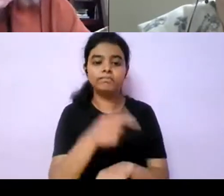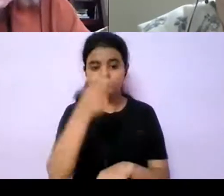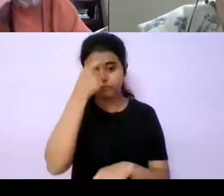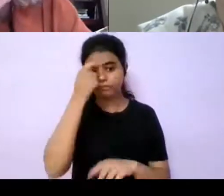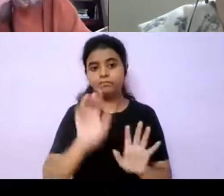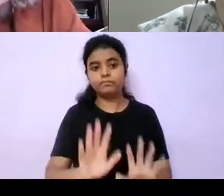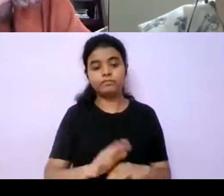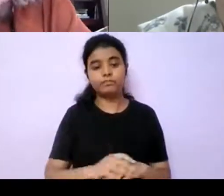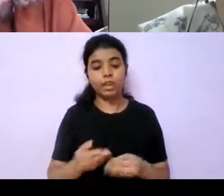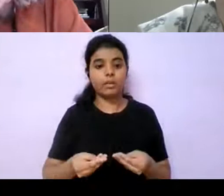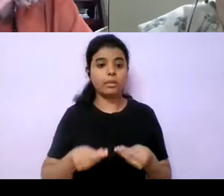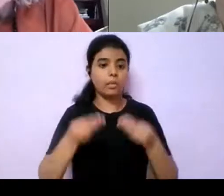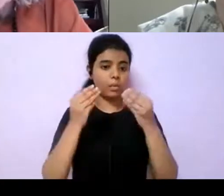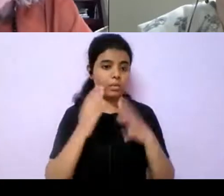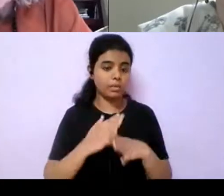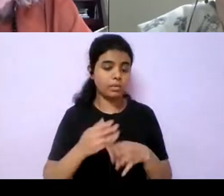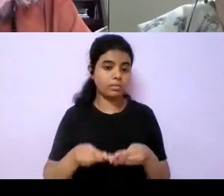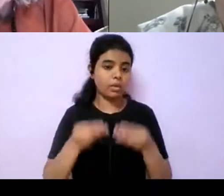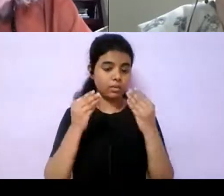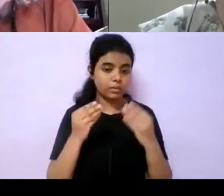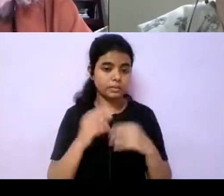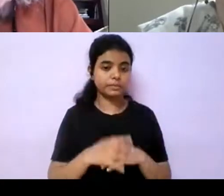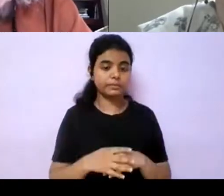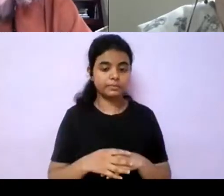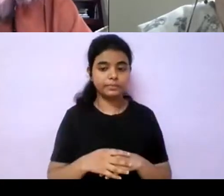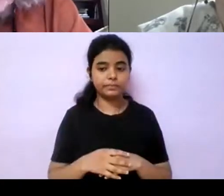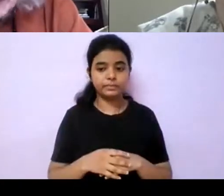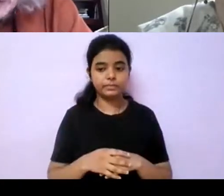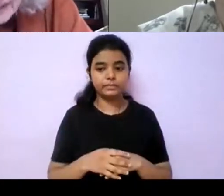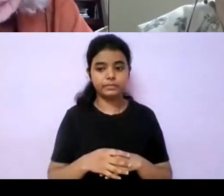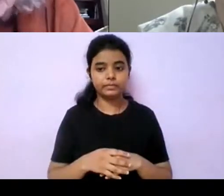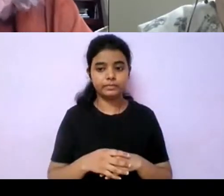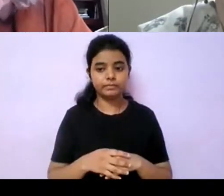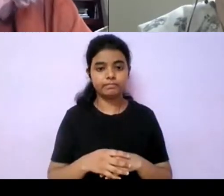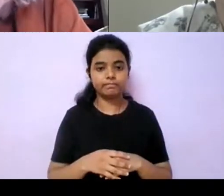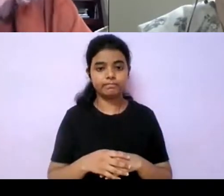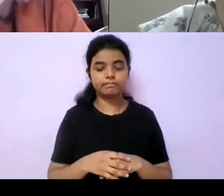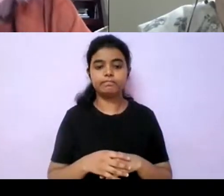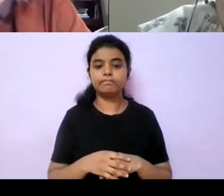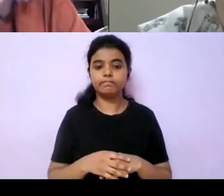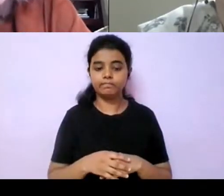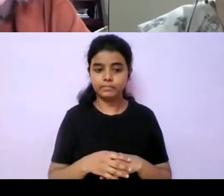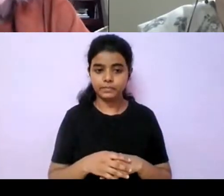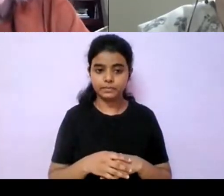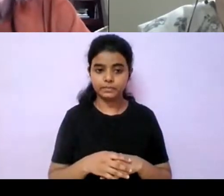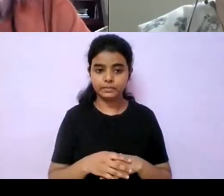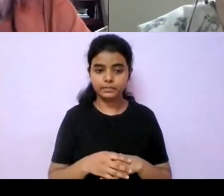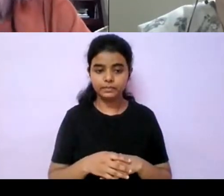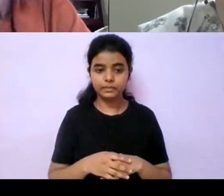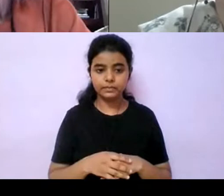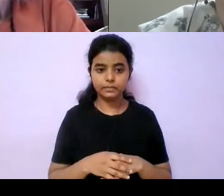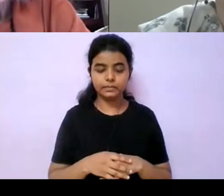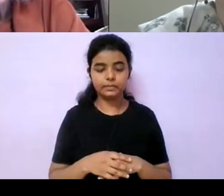harming themselves and possibly very significantly harming themselves by